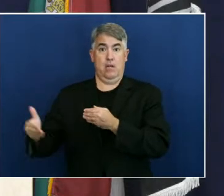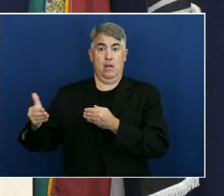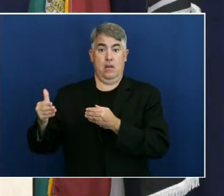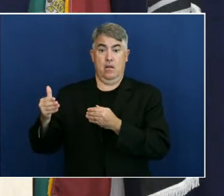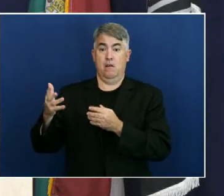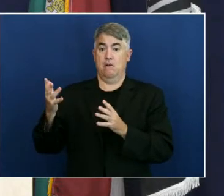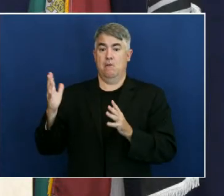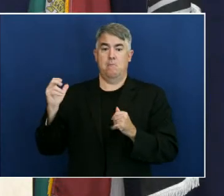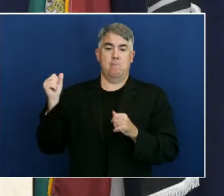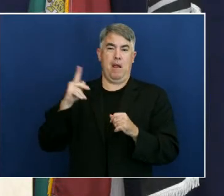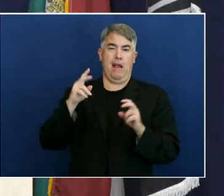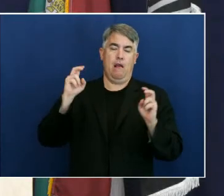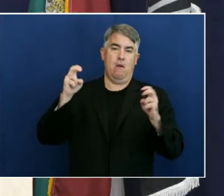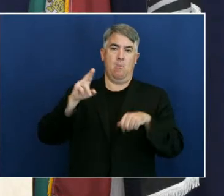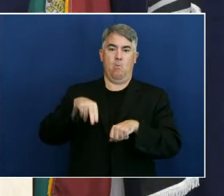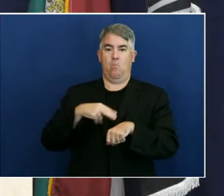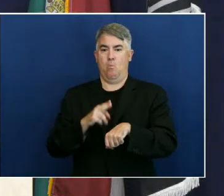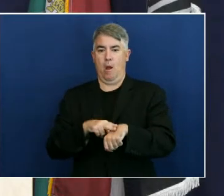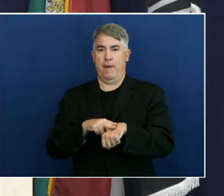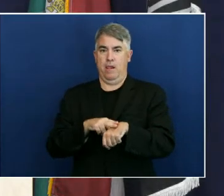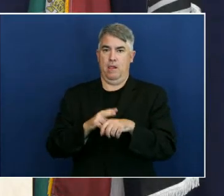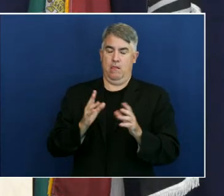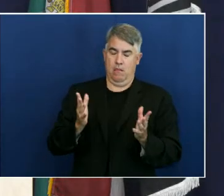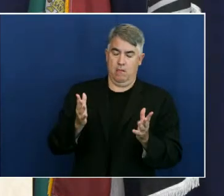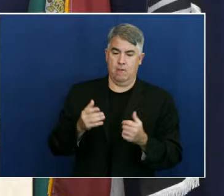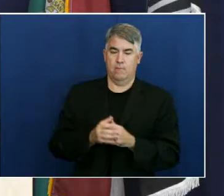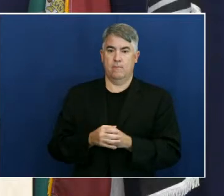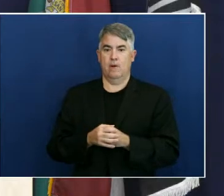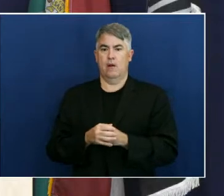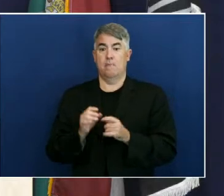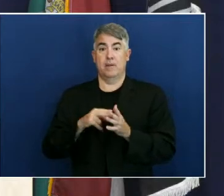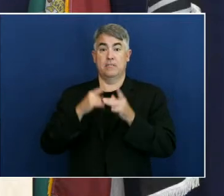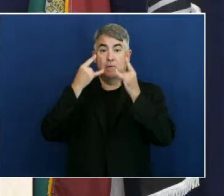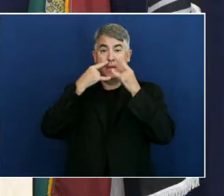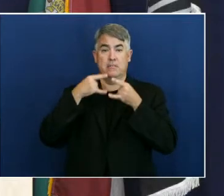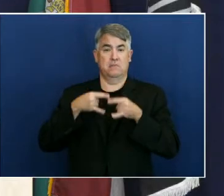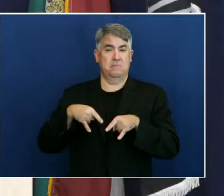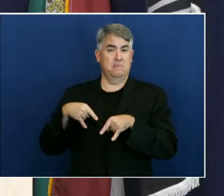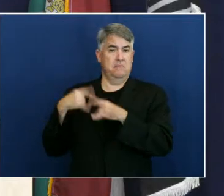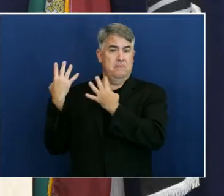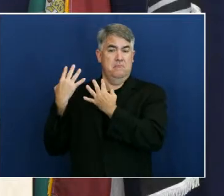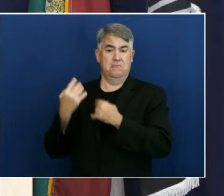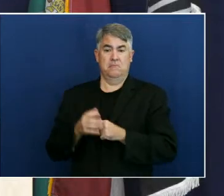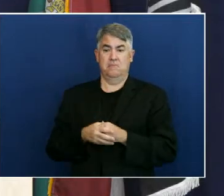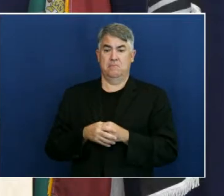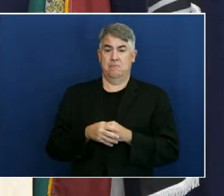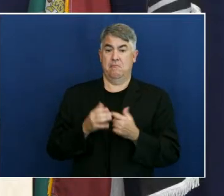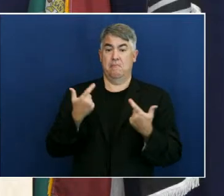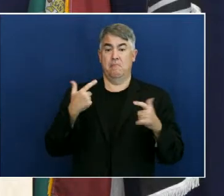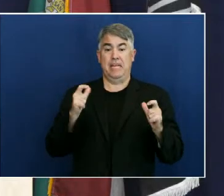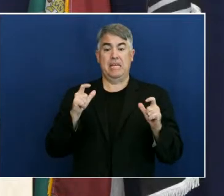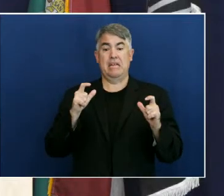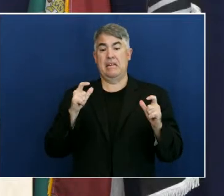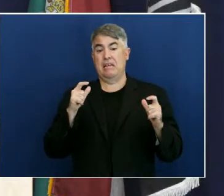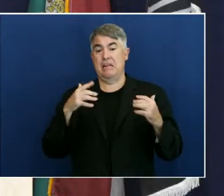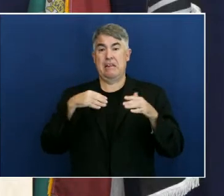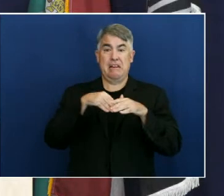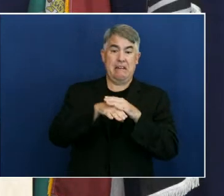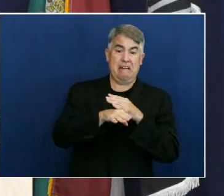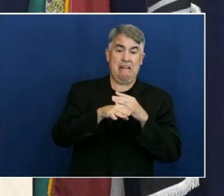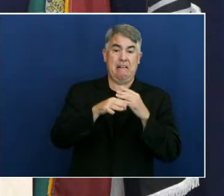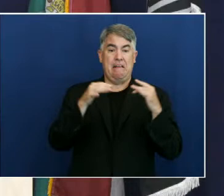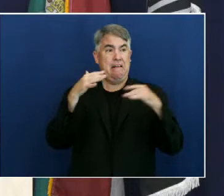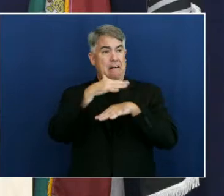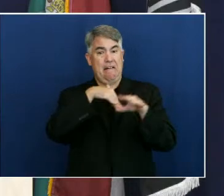to pre-pandemic, including not wearing masks except in large indoor spaces. So